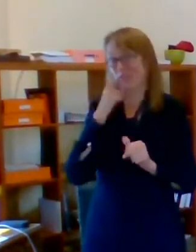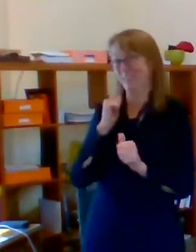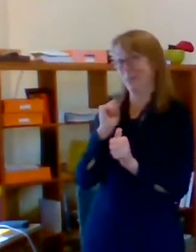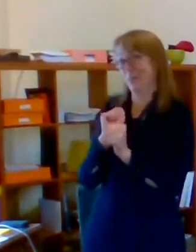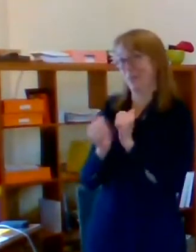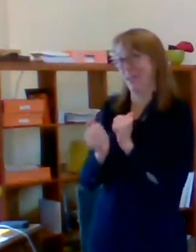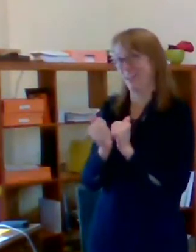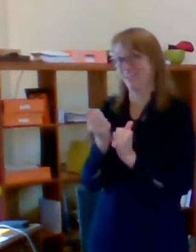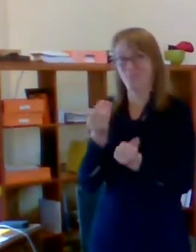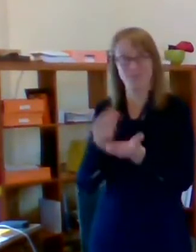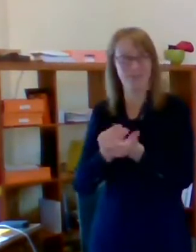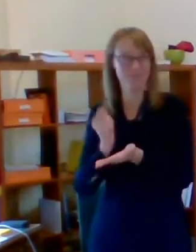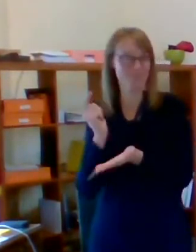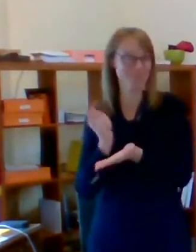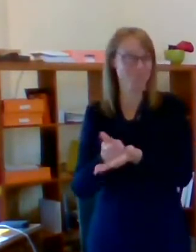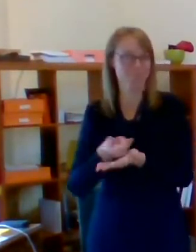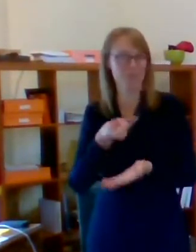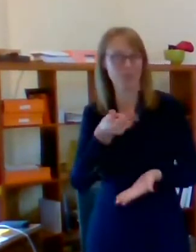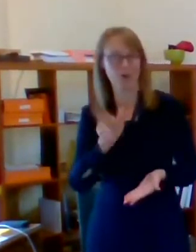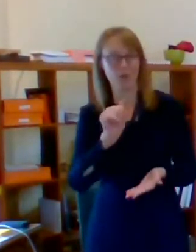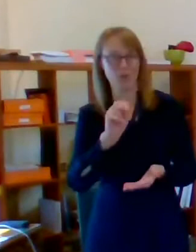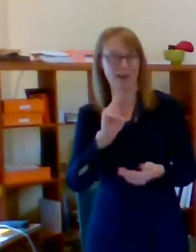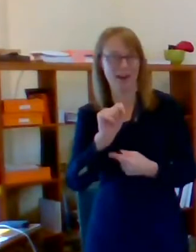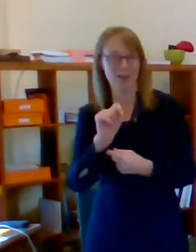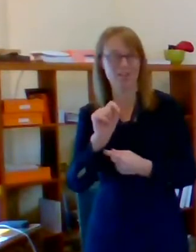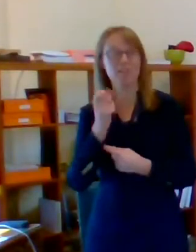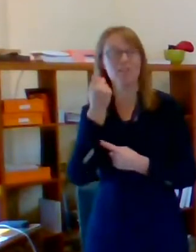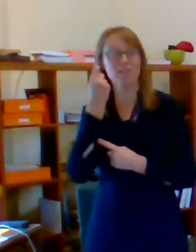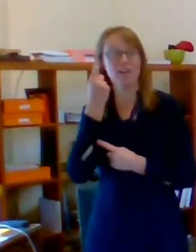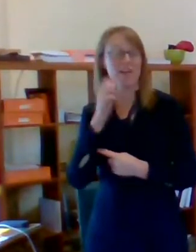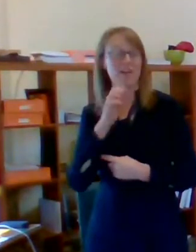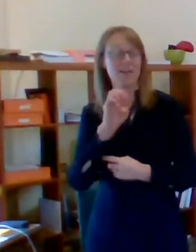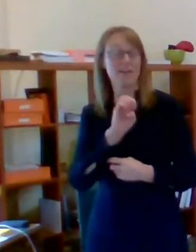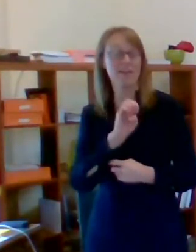of E&A. But the election board has a lot of additional